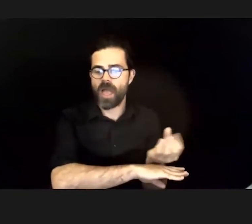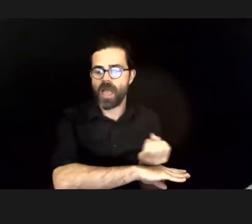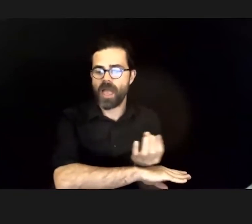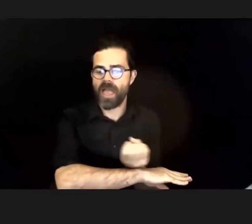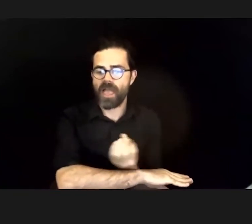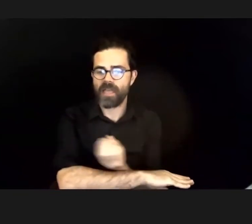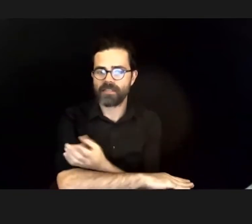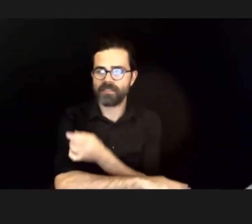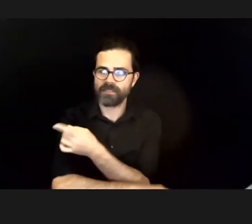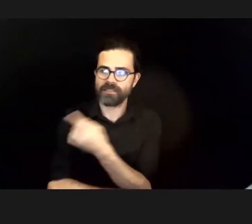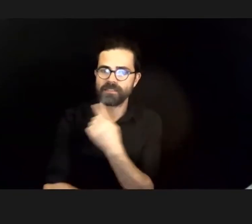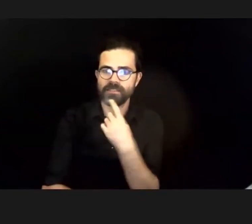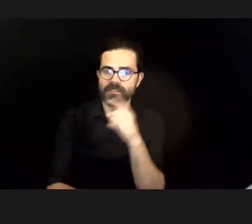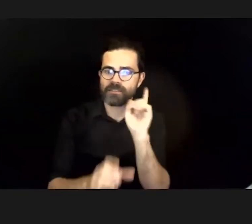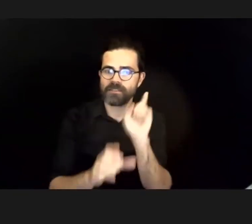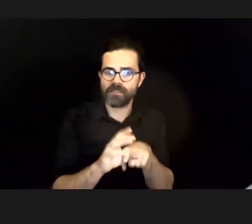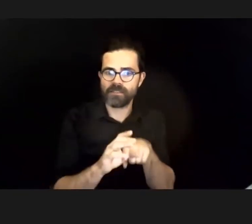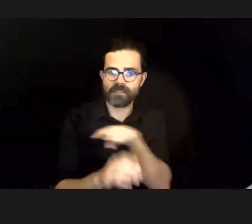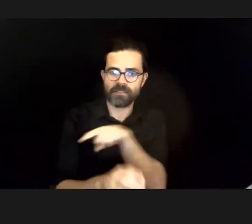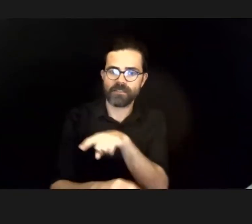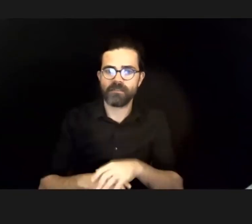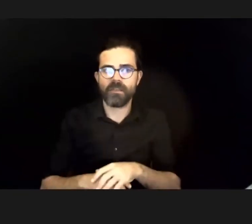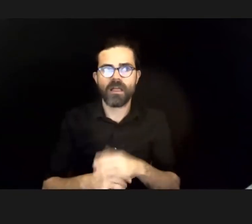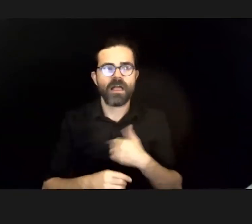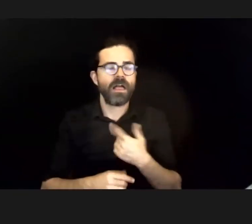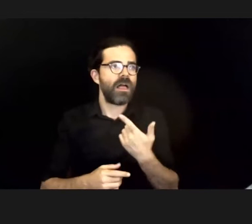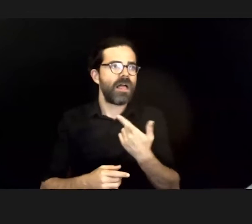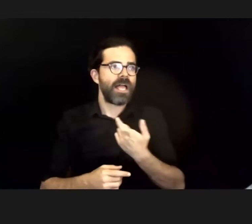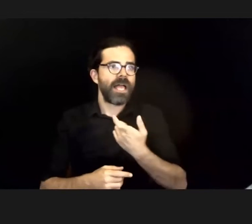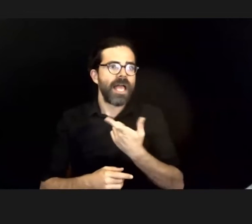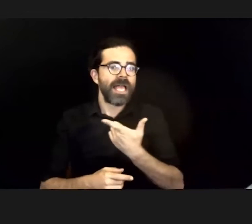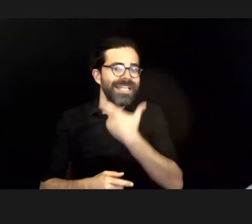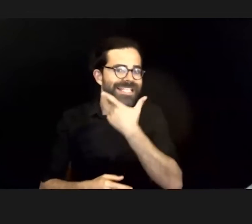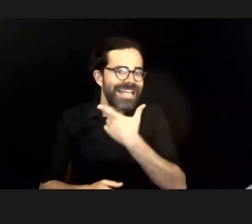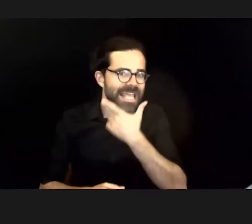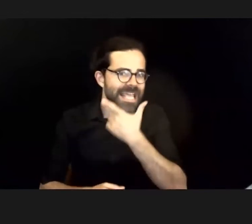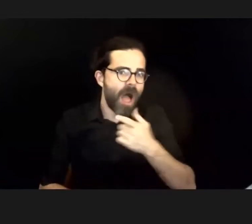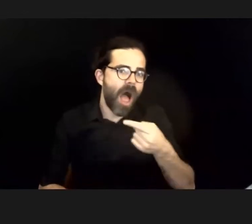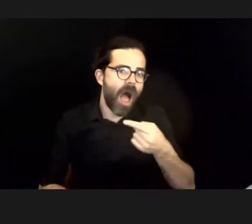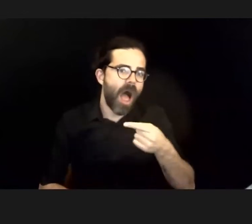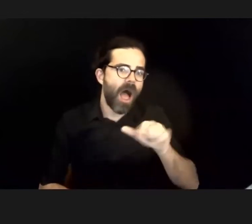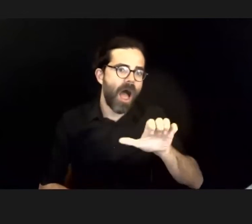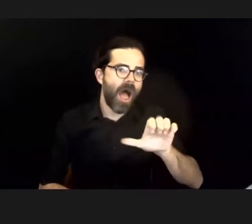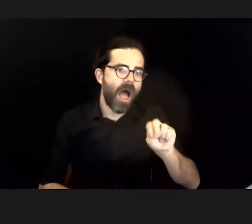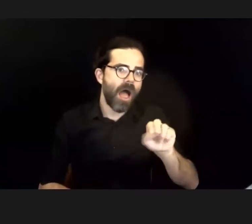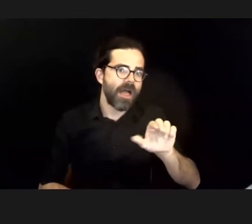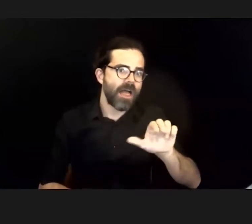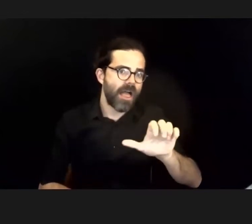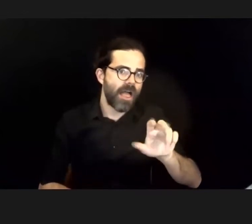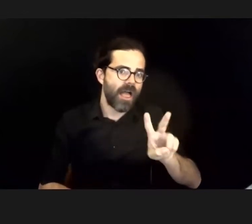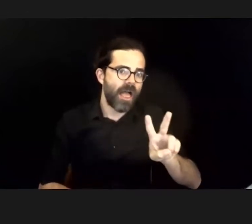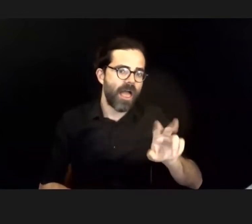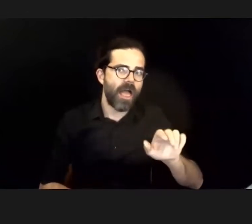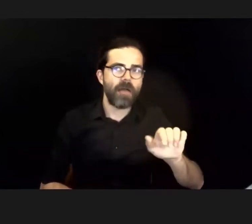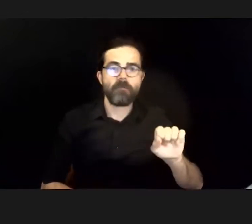in Geneva at this hour. Okay, when I'm arriving, the personnel